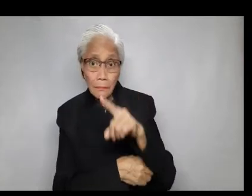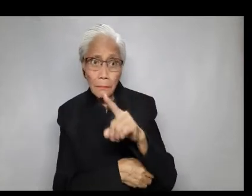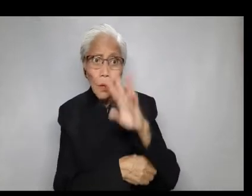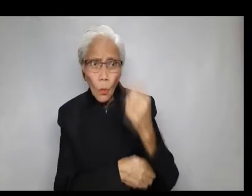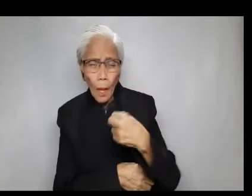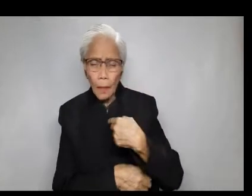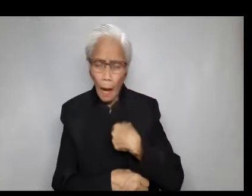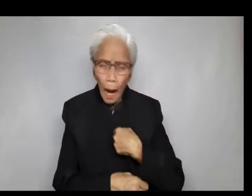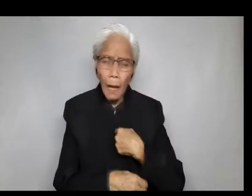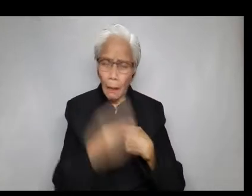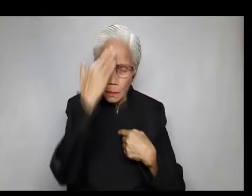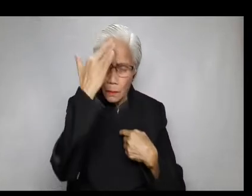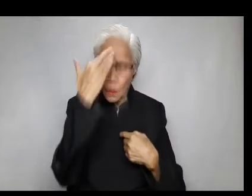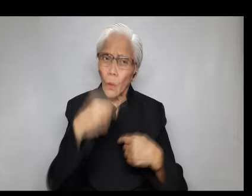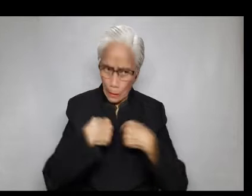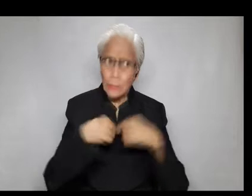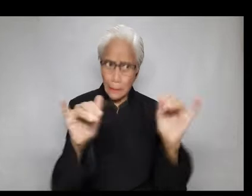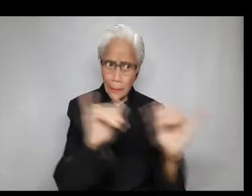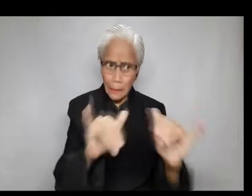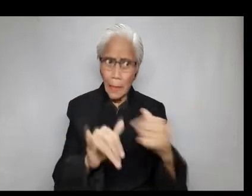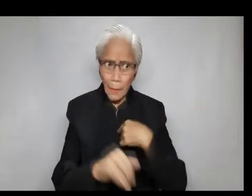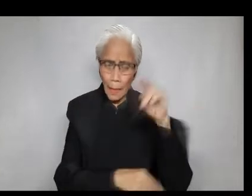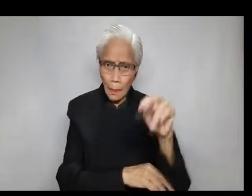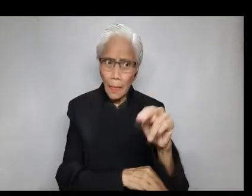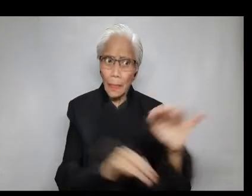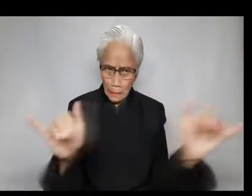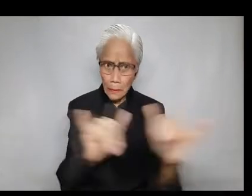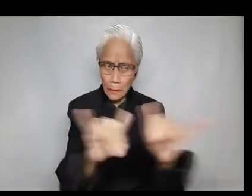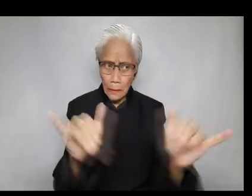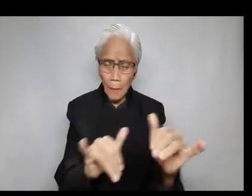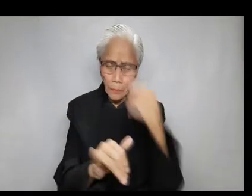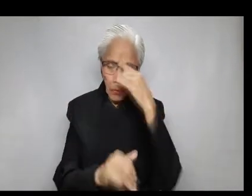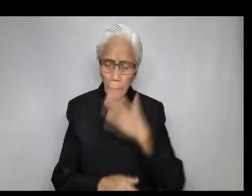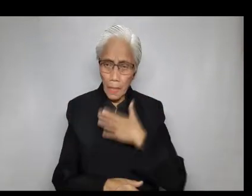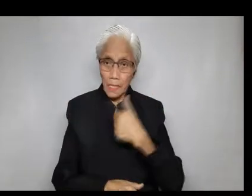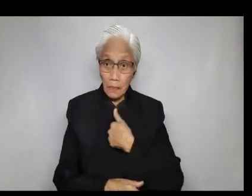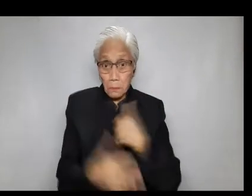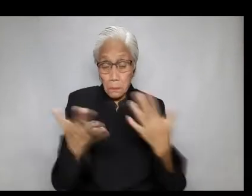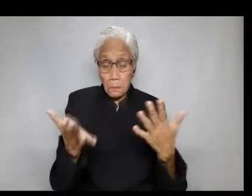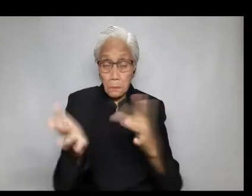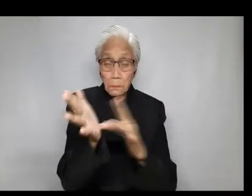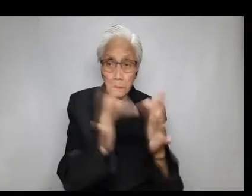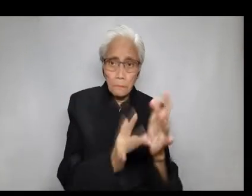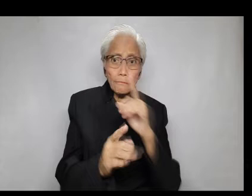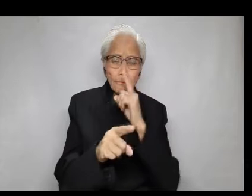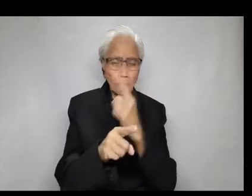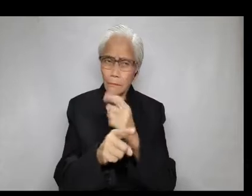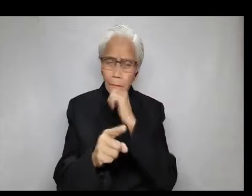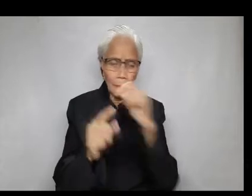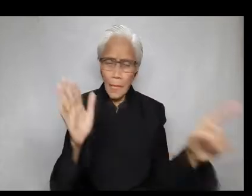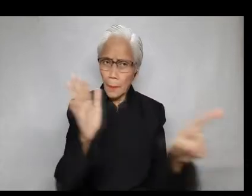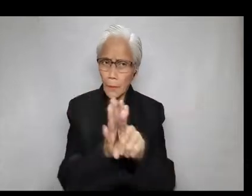I know I too need some for myself? Well, Jesus certainly does